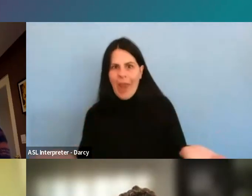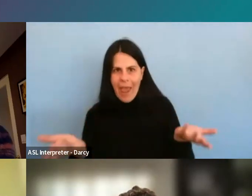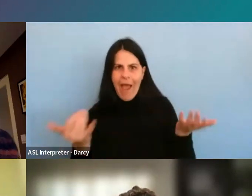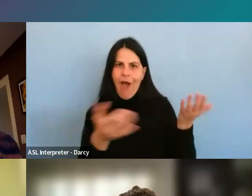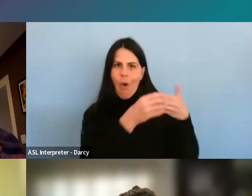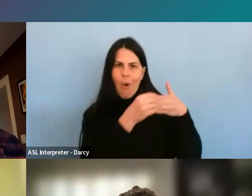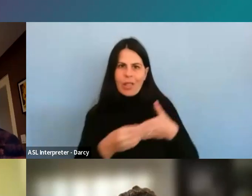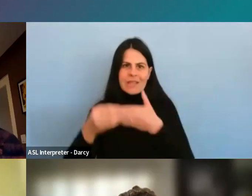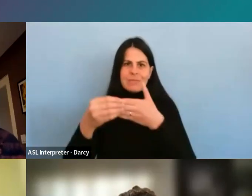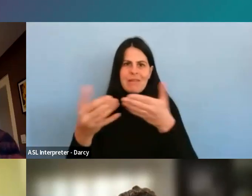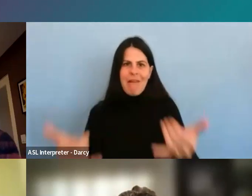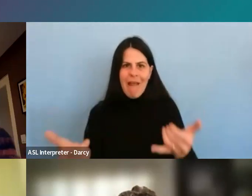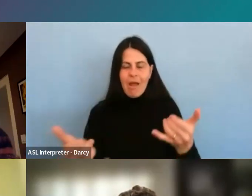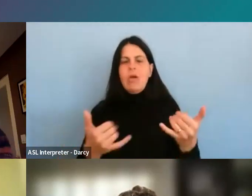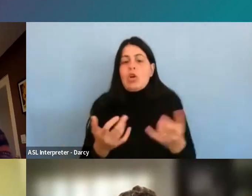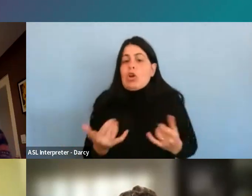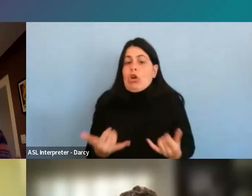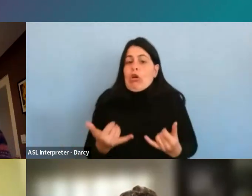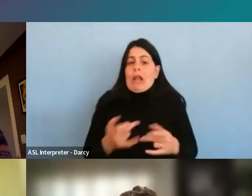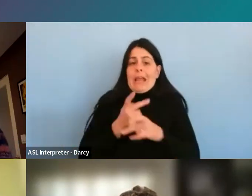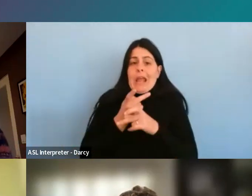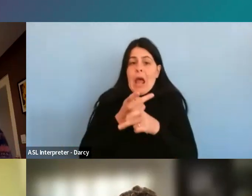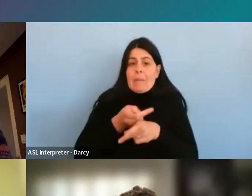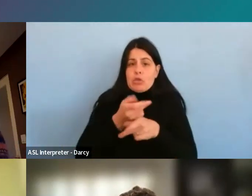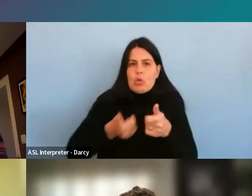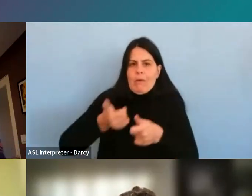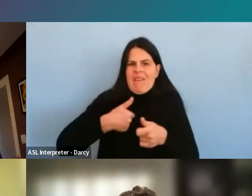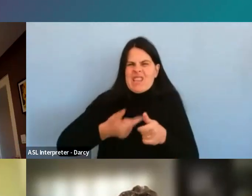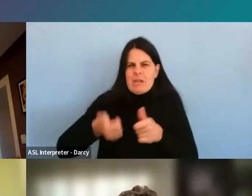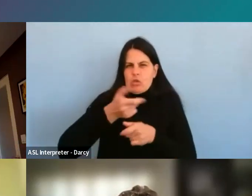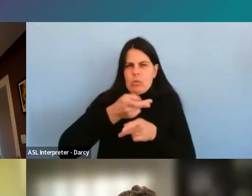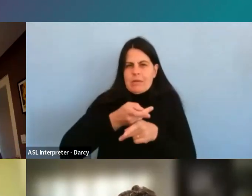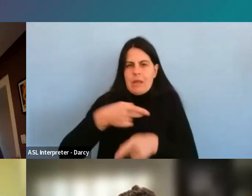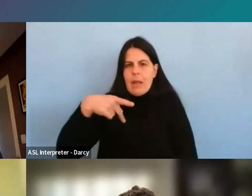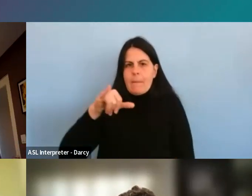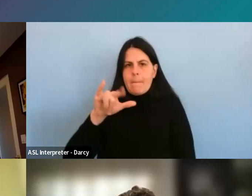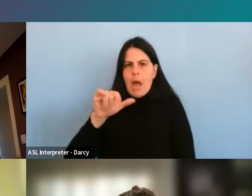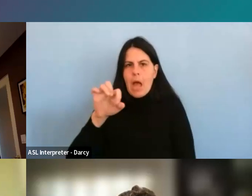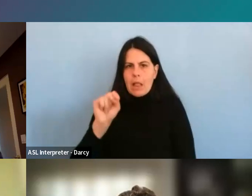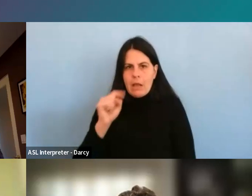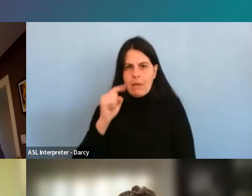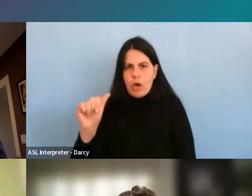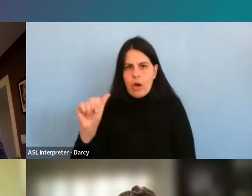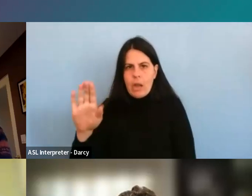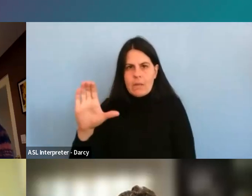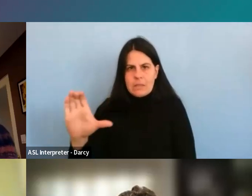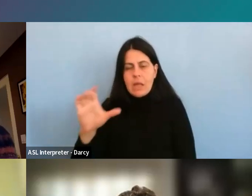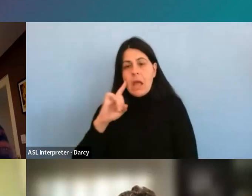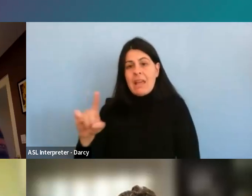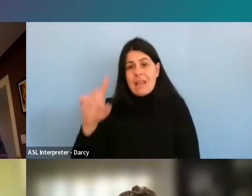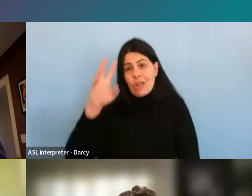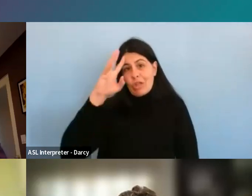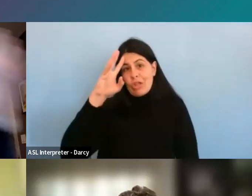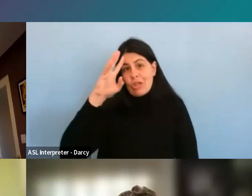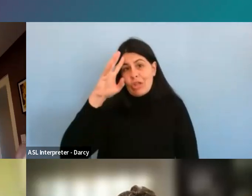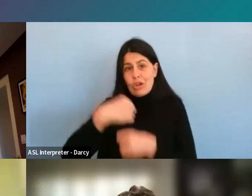is I'm currently supervising a pilot for ABC, and I believe the creator of the show is on this panel, right,